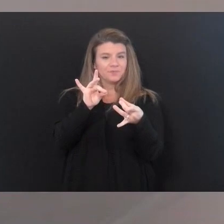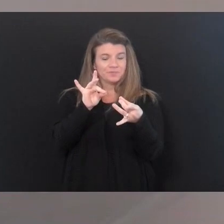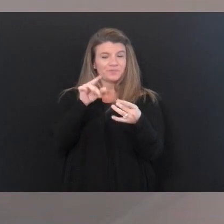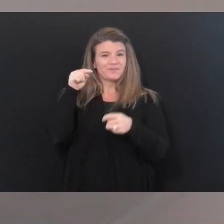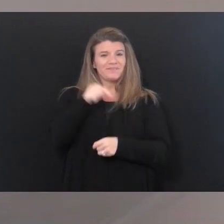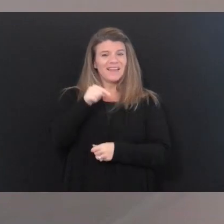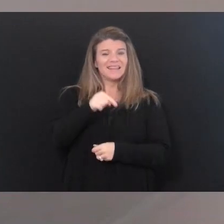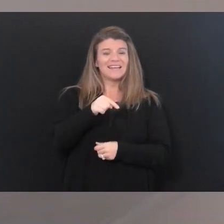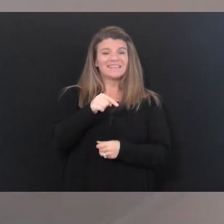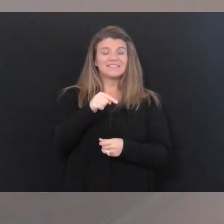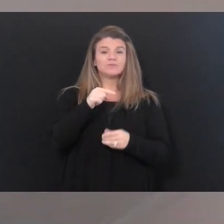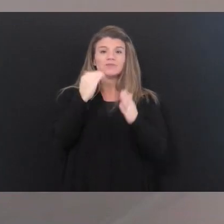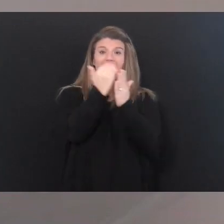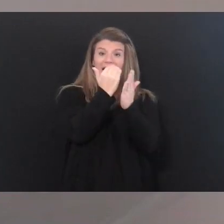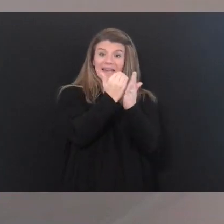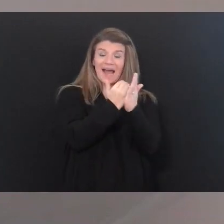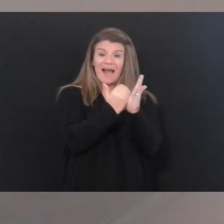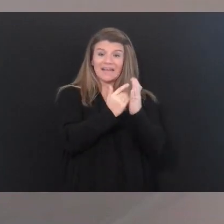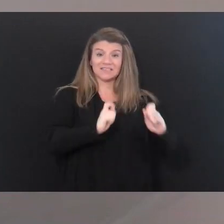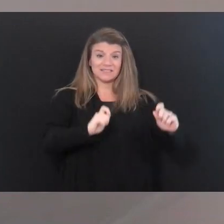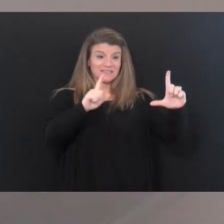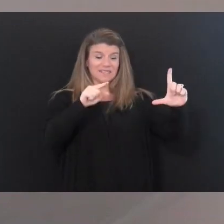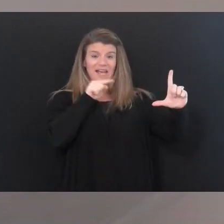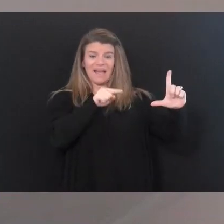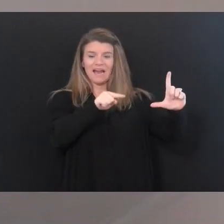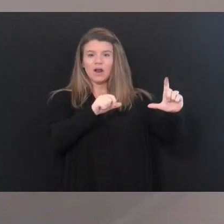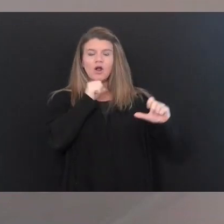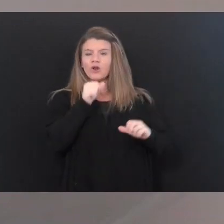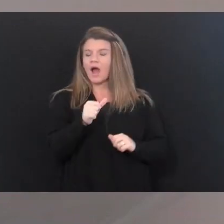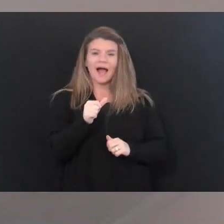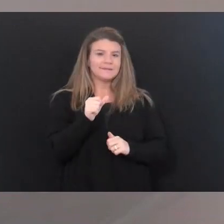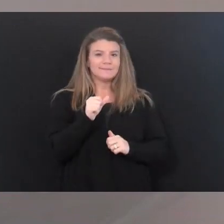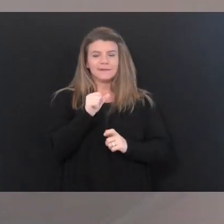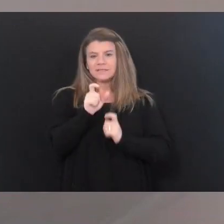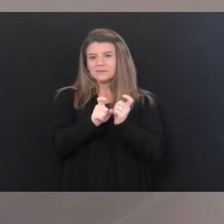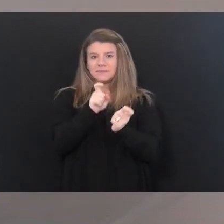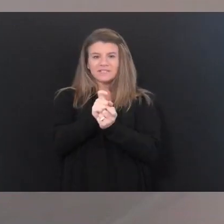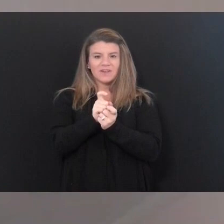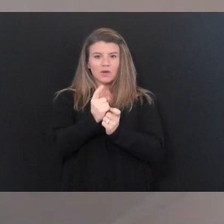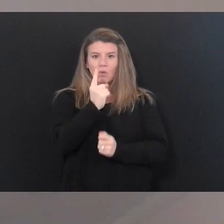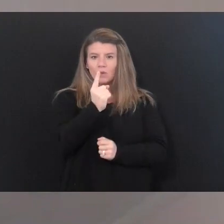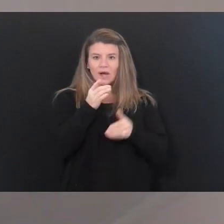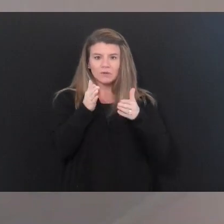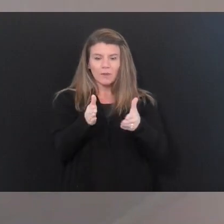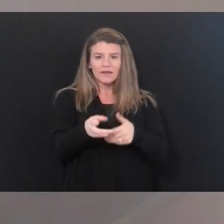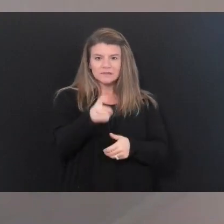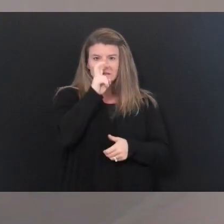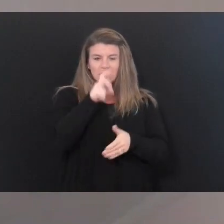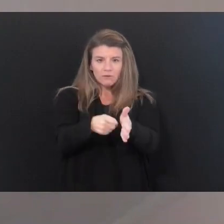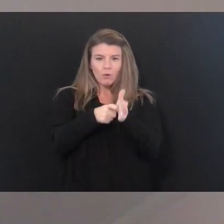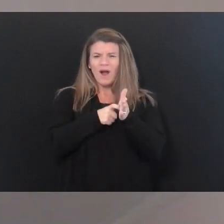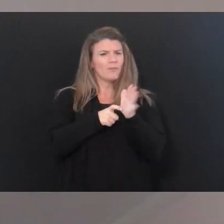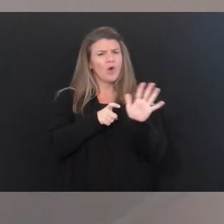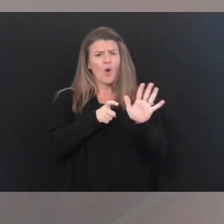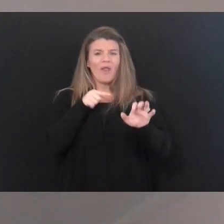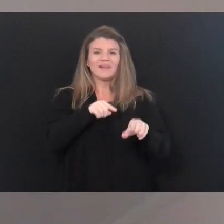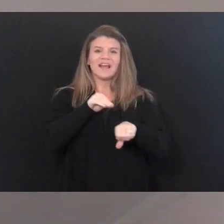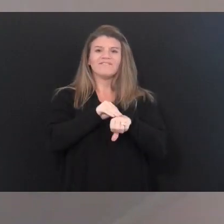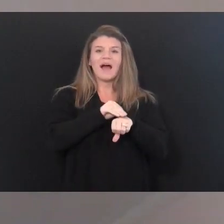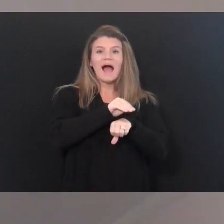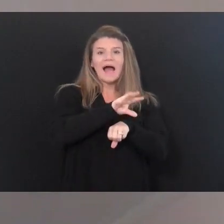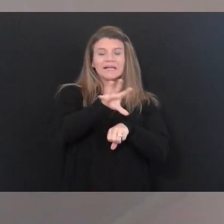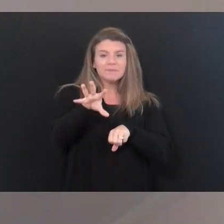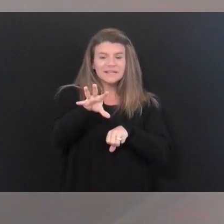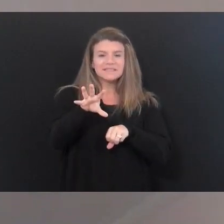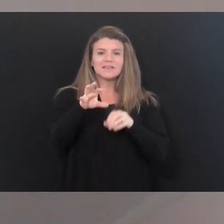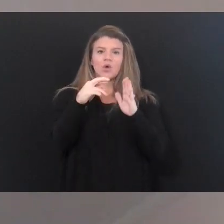sort of instructions are not rigid, linear sort of, requirements. they are advisements and guidelines for us